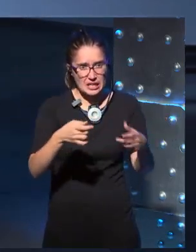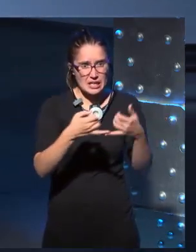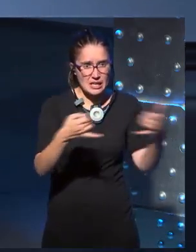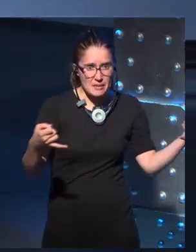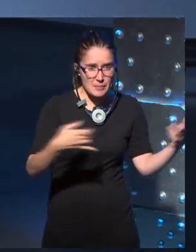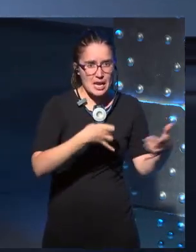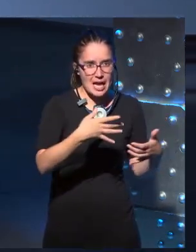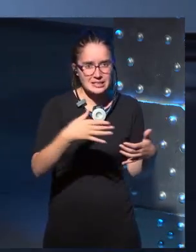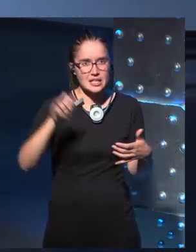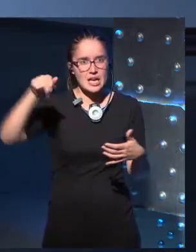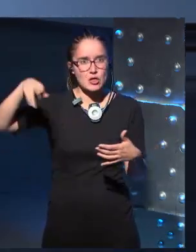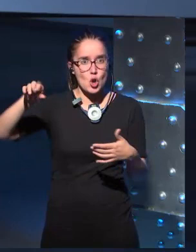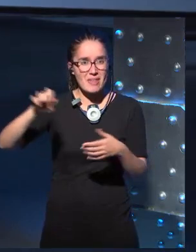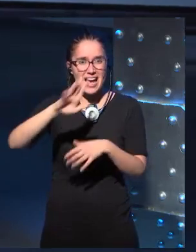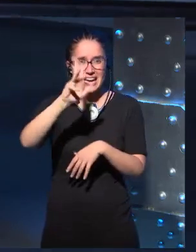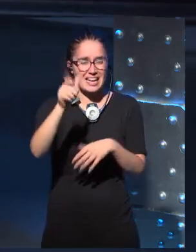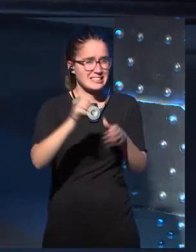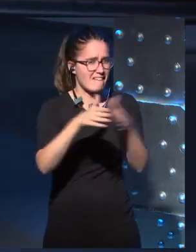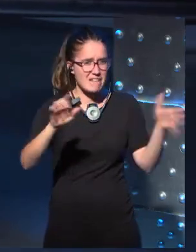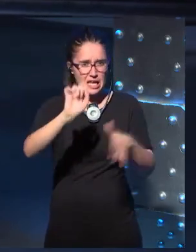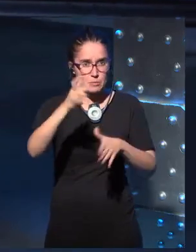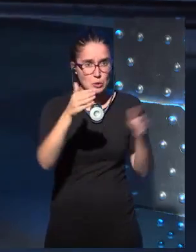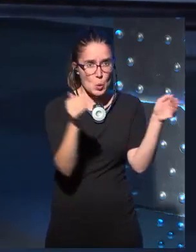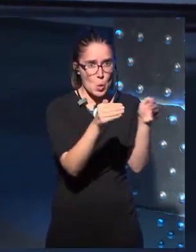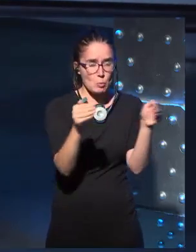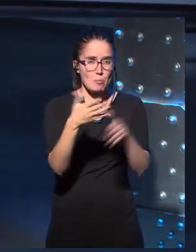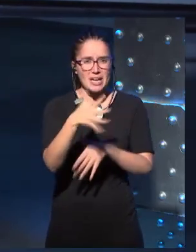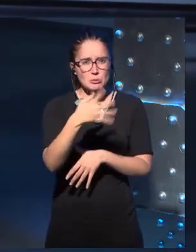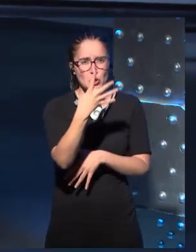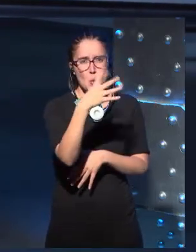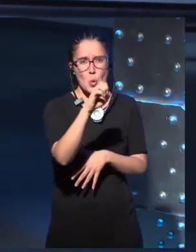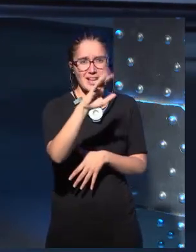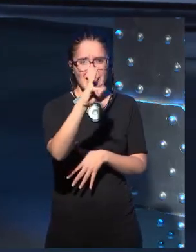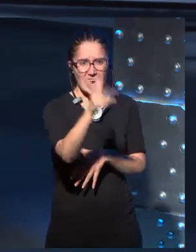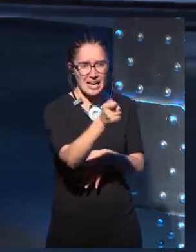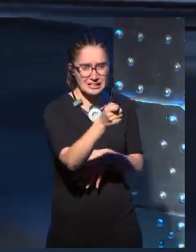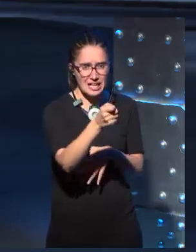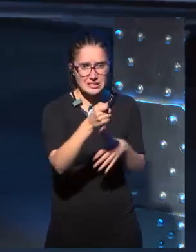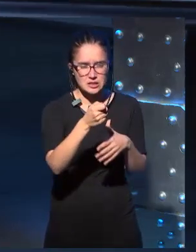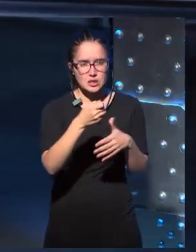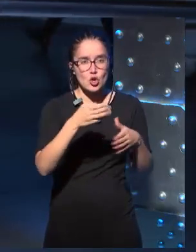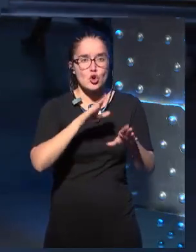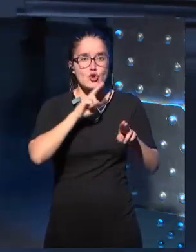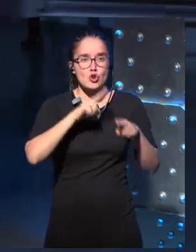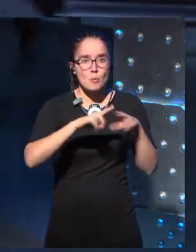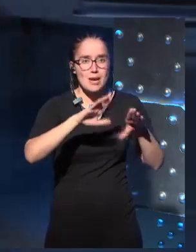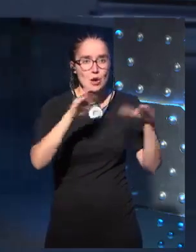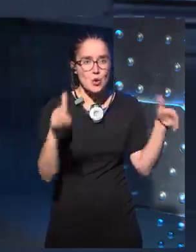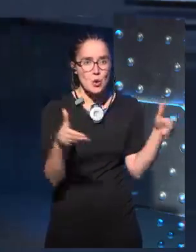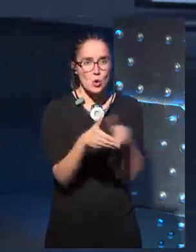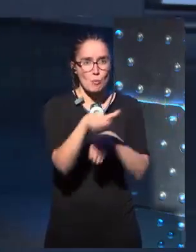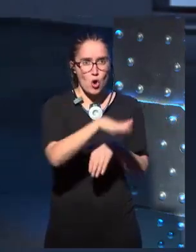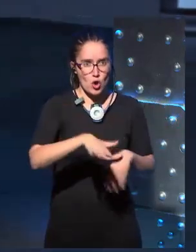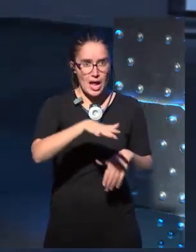biggest galaxies in a small group of about 40 galaxies called the local group. That's our neighborhood,